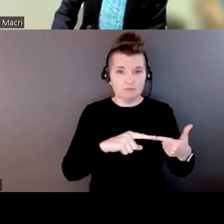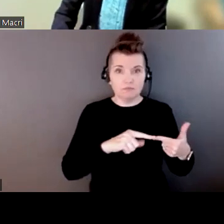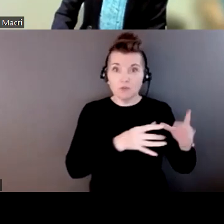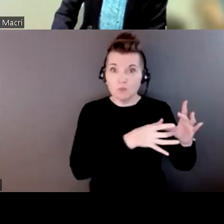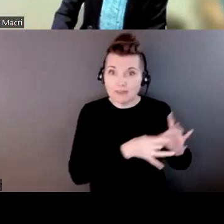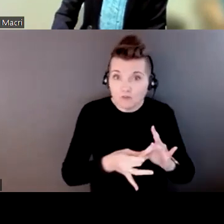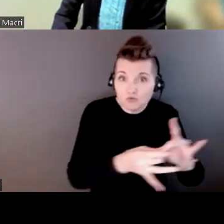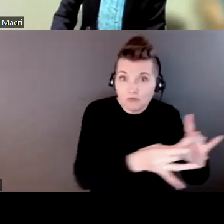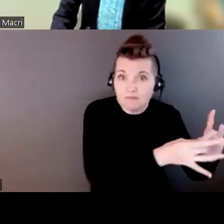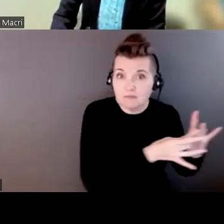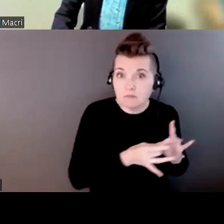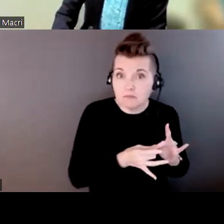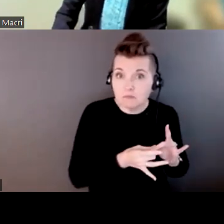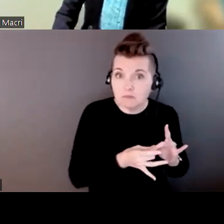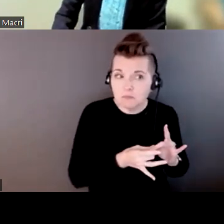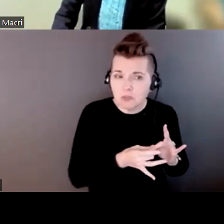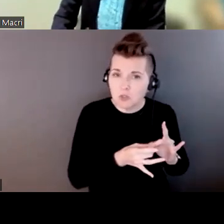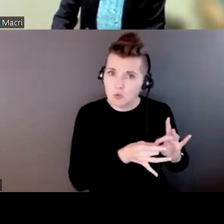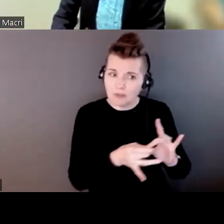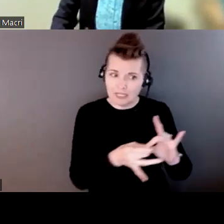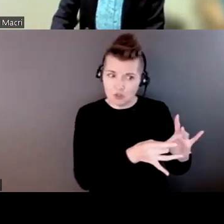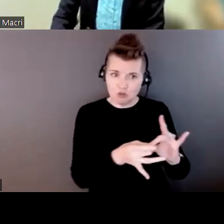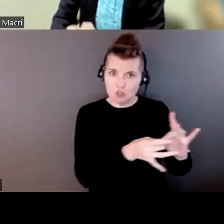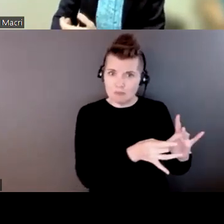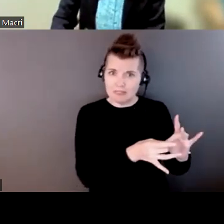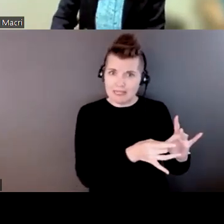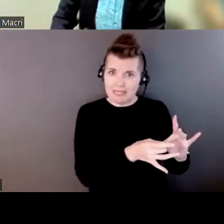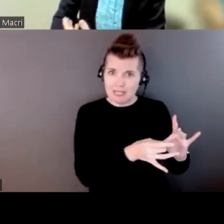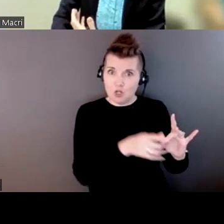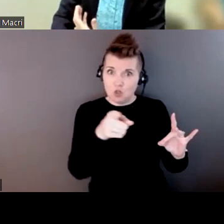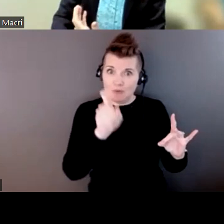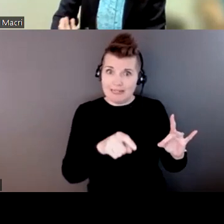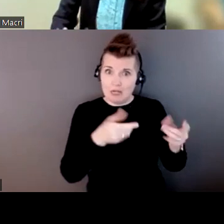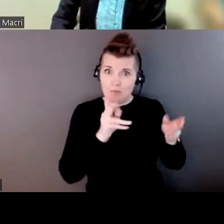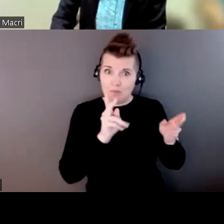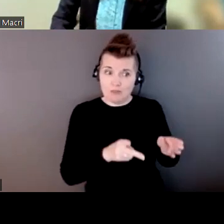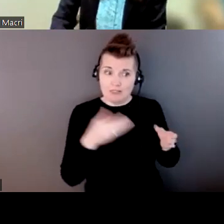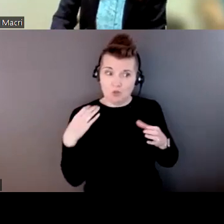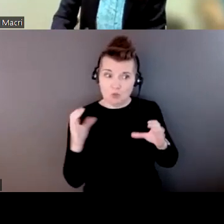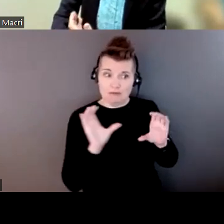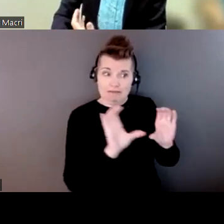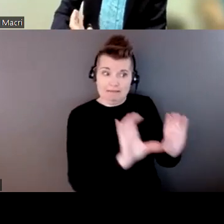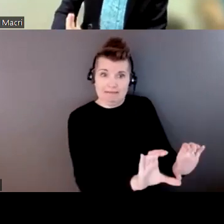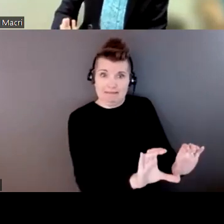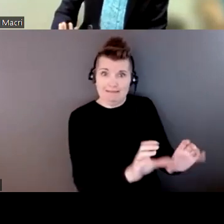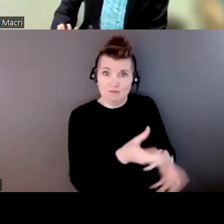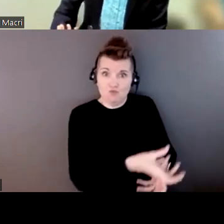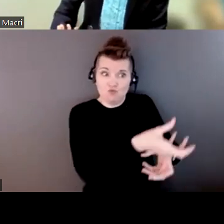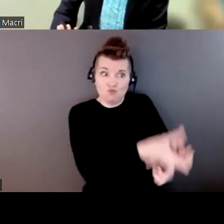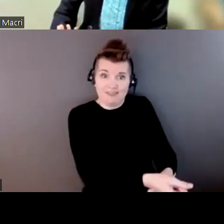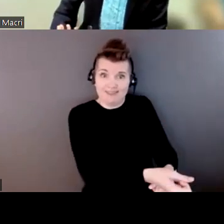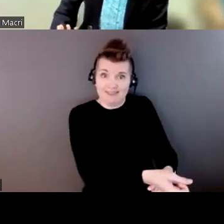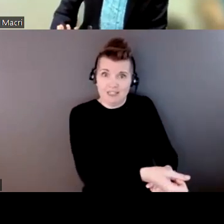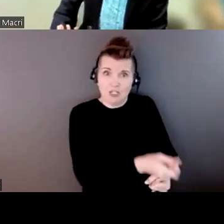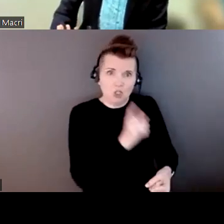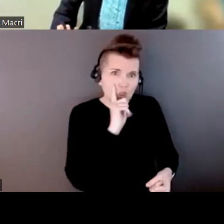not only be your attorneys for personal care and finance, but who you trust, how that's going to look, what stresses they